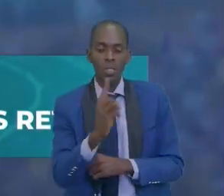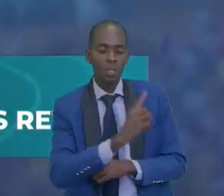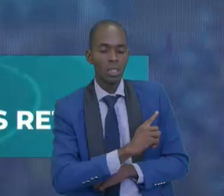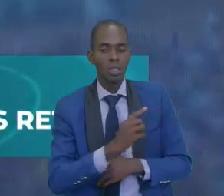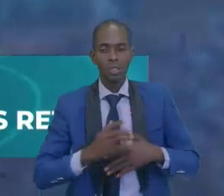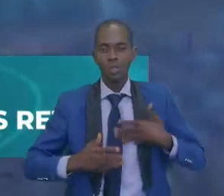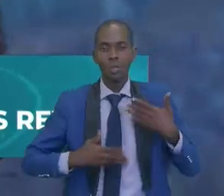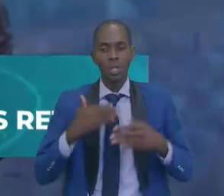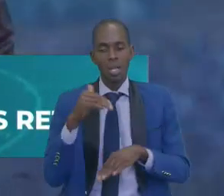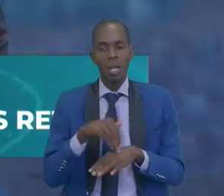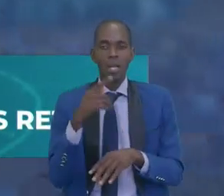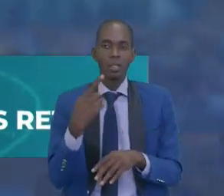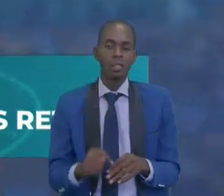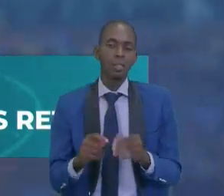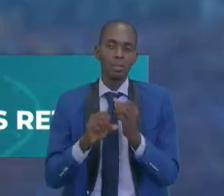crusade.